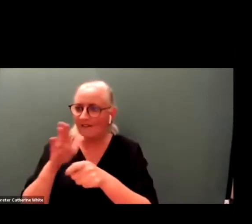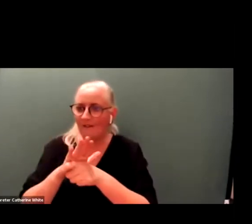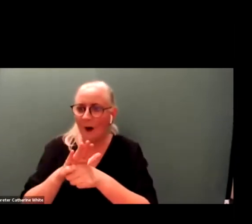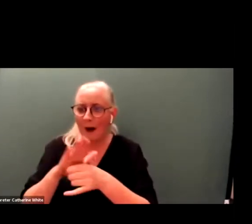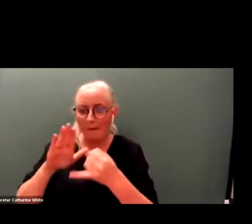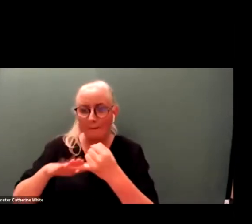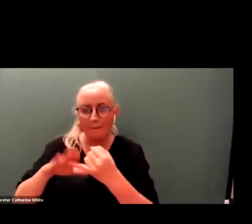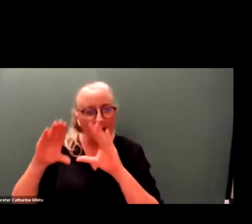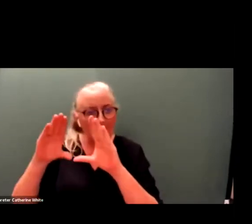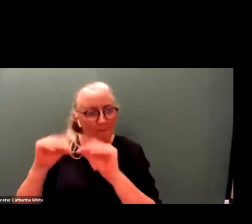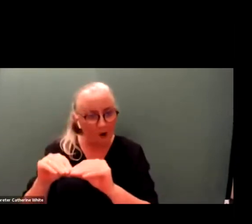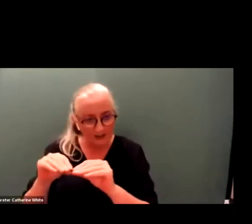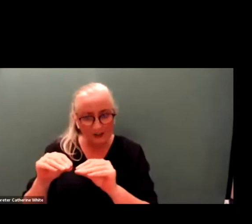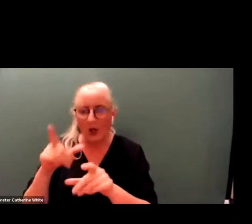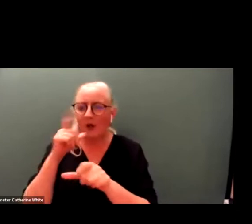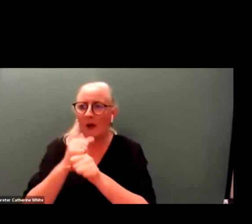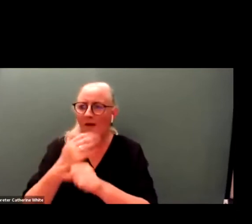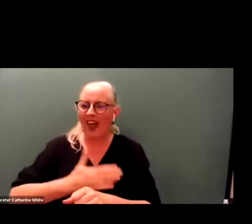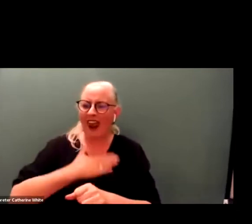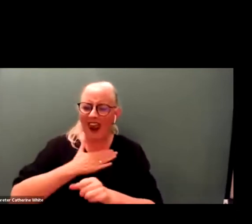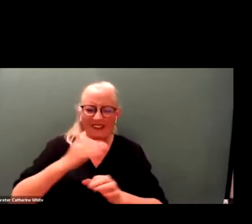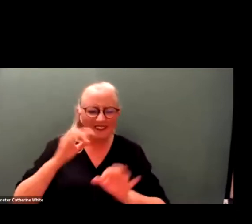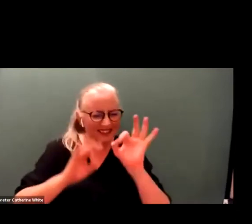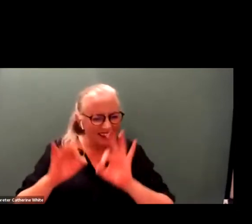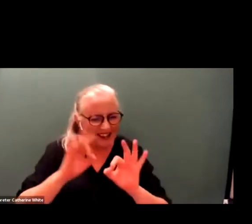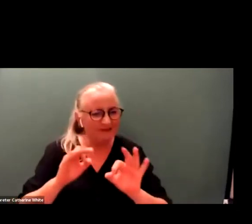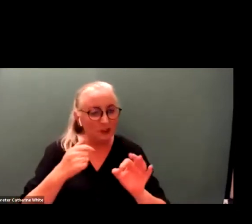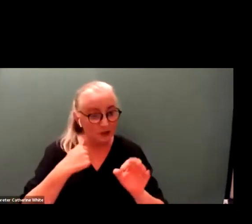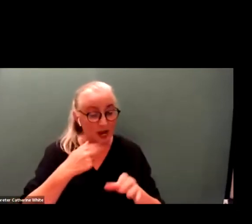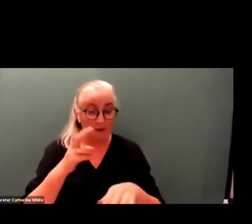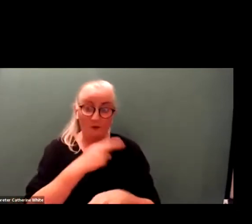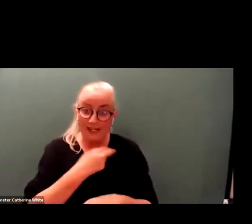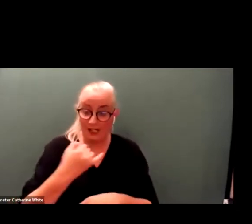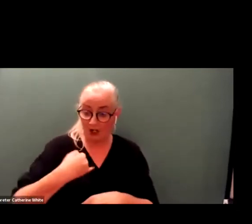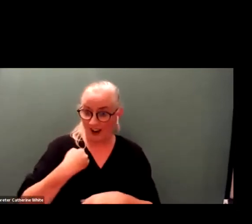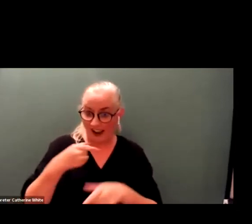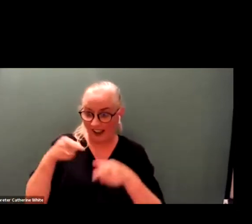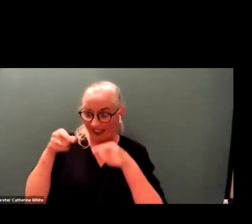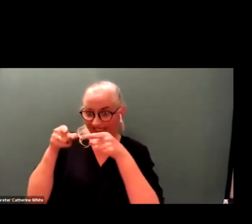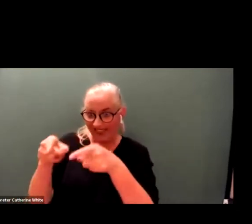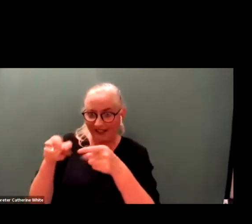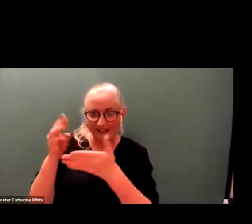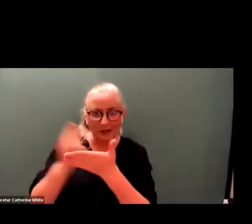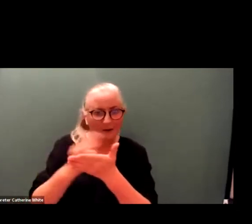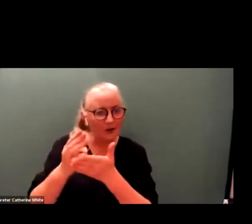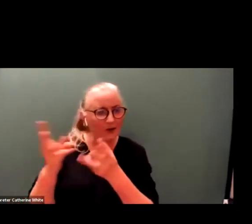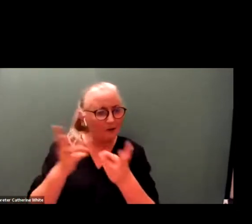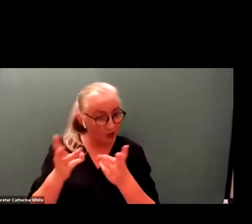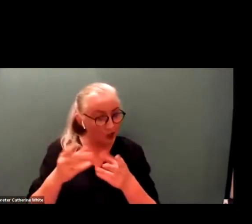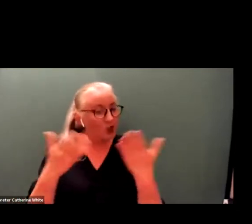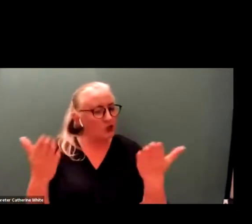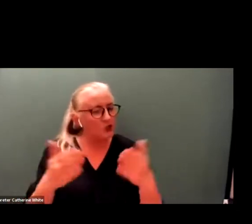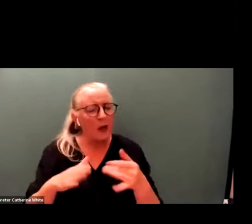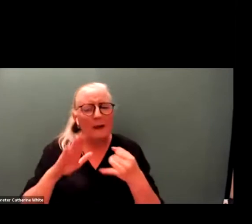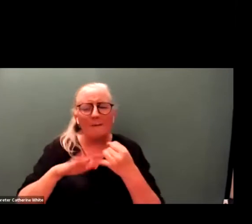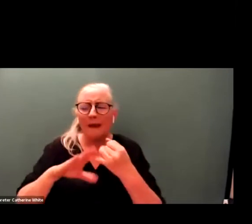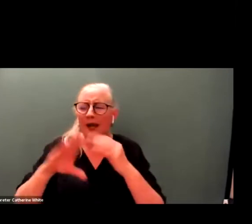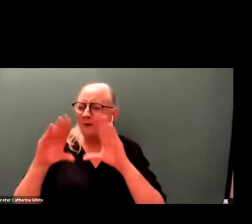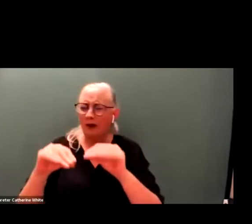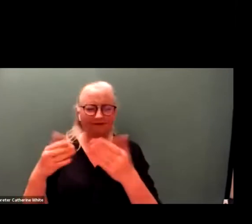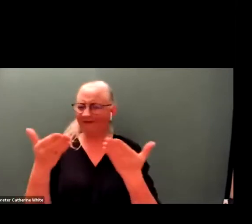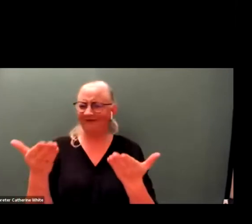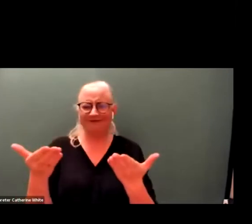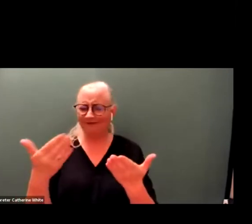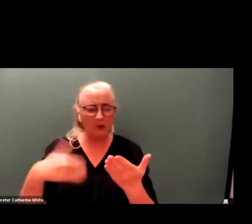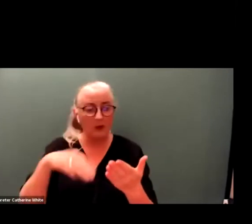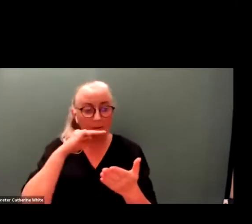and discusses lifestyle and so on with them. So I'm really enjoying doing that at the moment. So menopause, what is it? It's